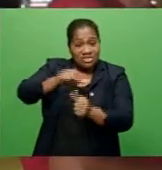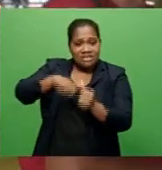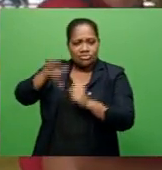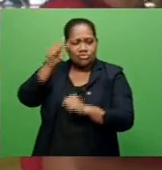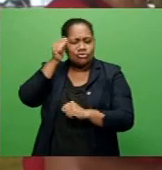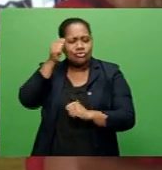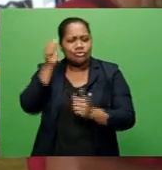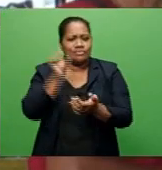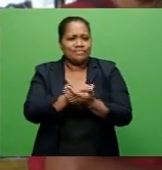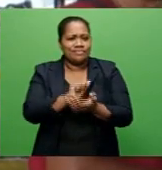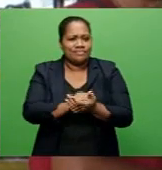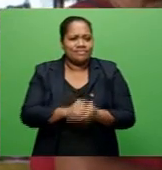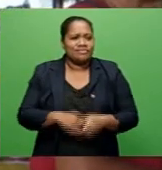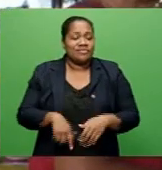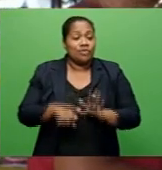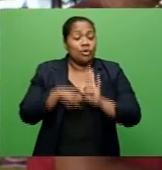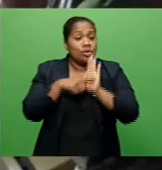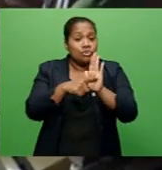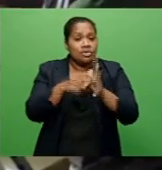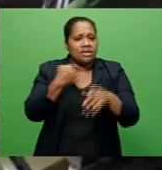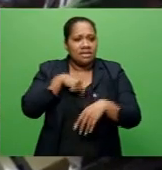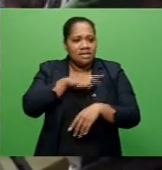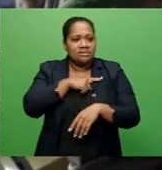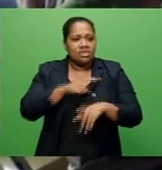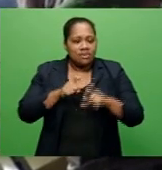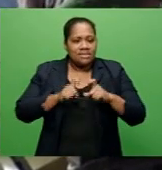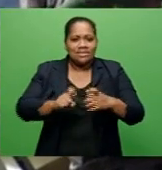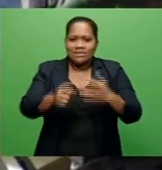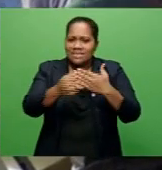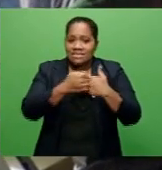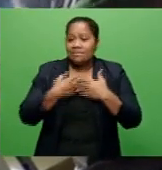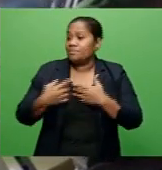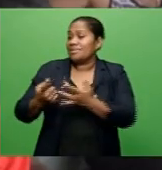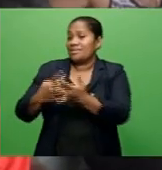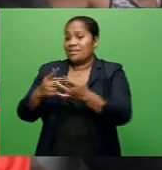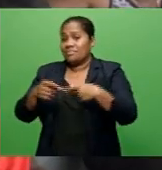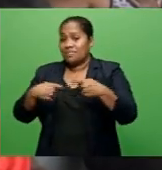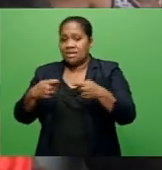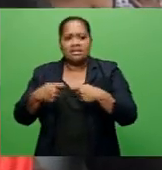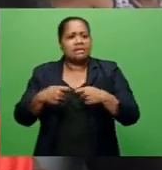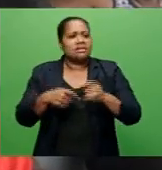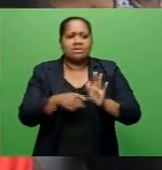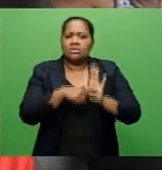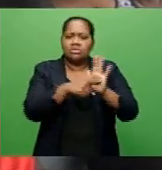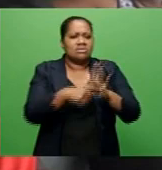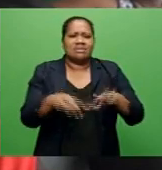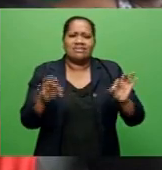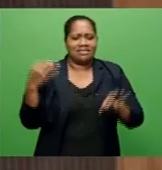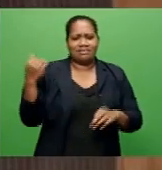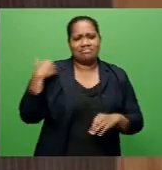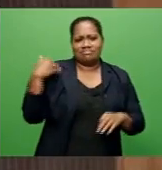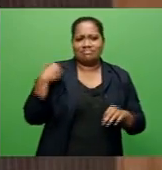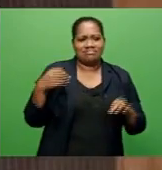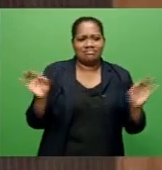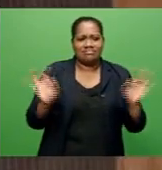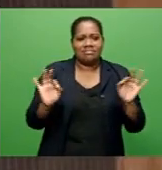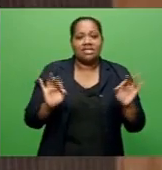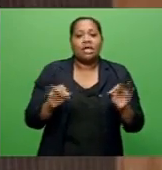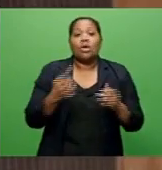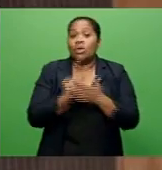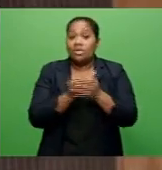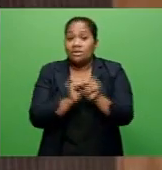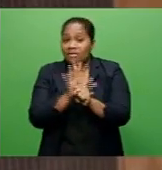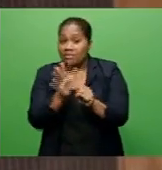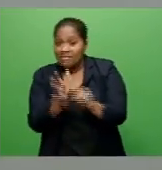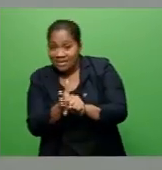of it, that for Lautoka we will stay the same. Apart from the other markets, Lautoka is not affected by anything, but except the COVID-19, maybe